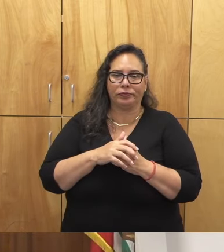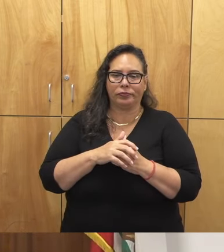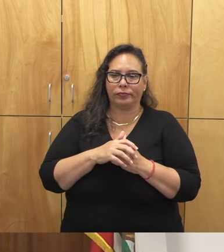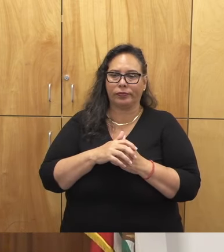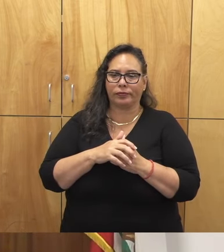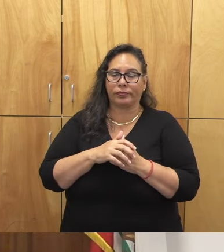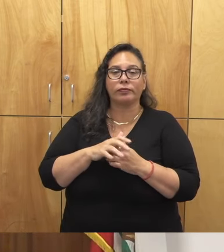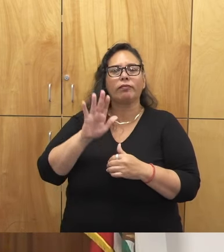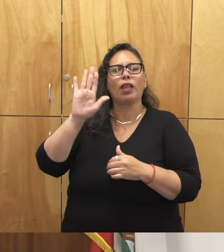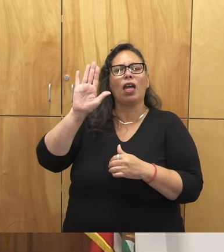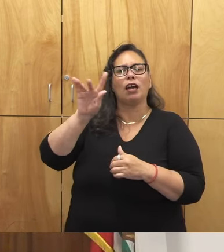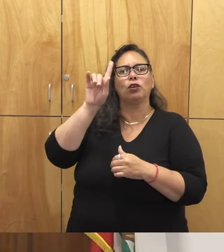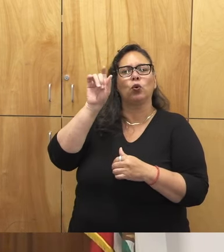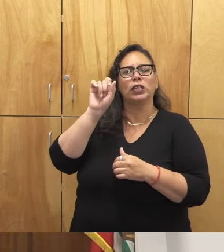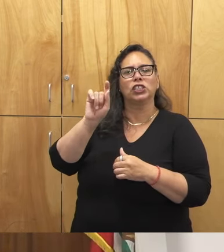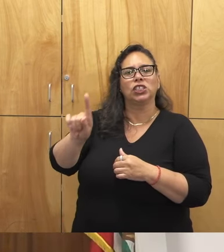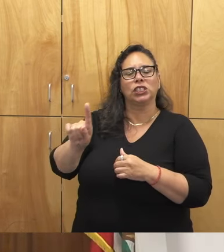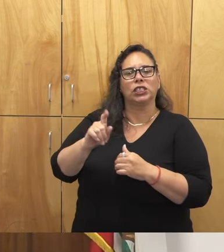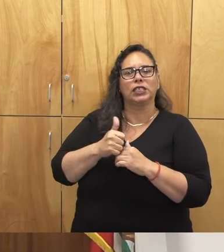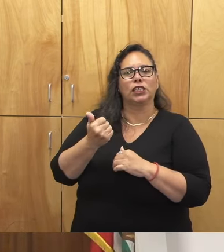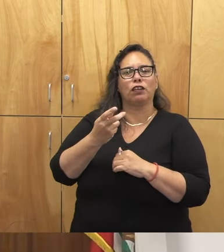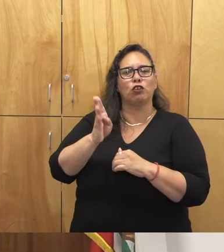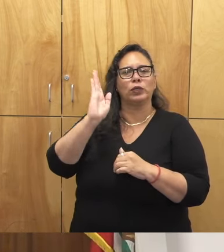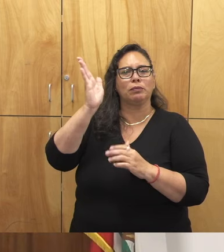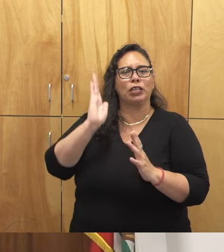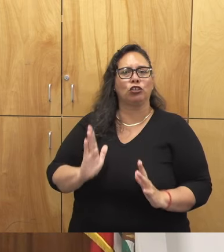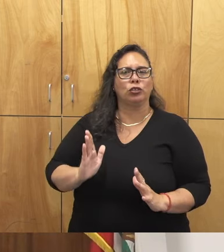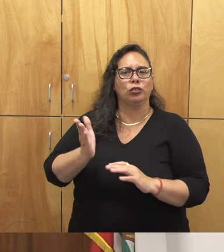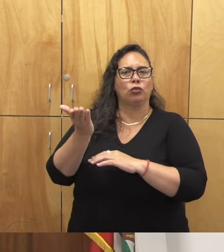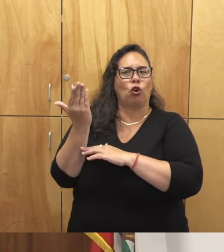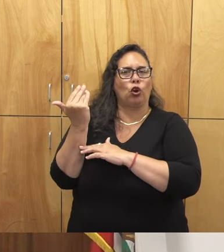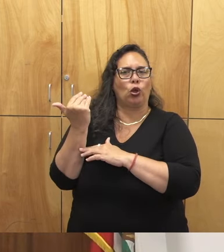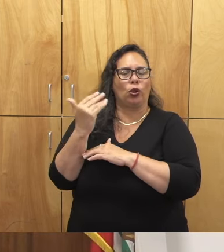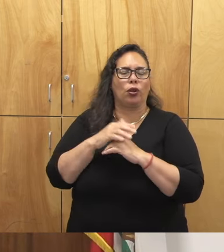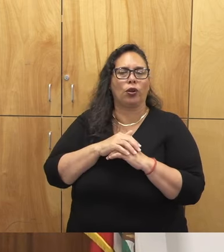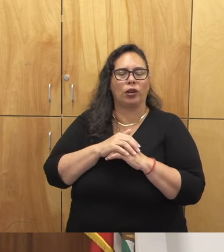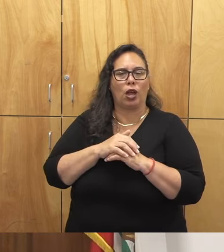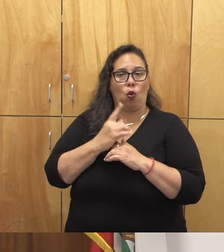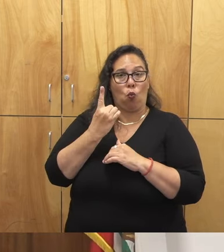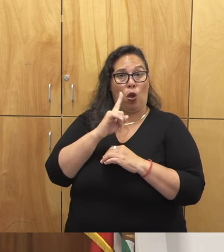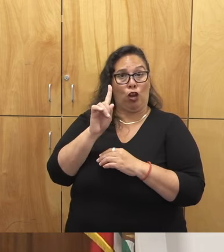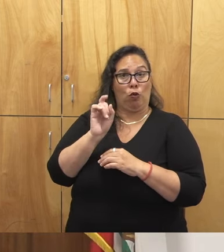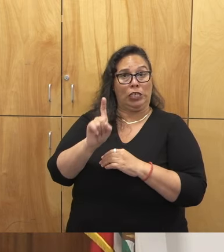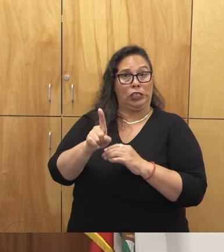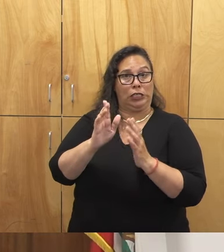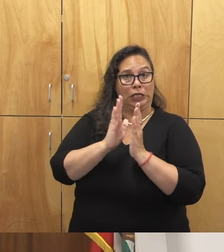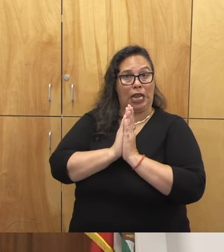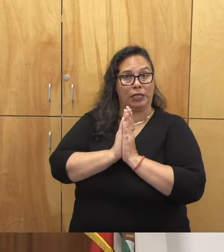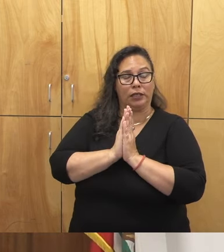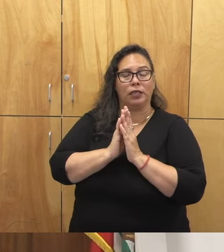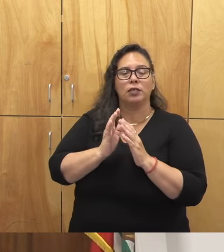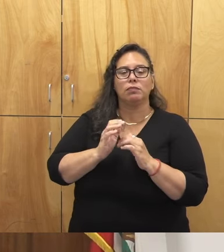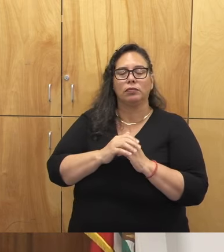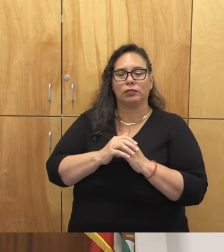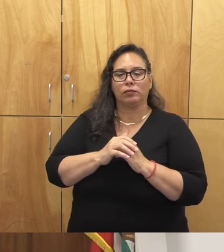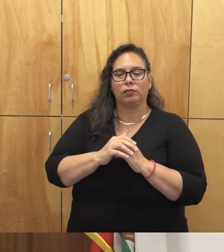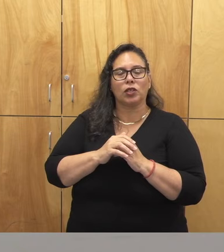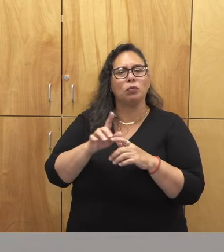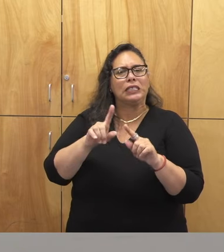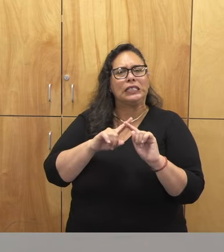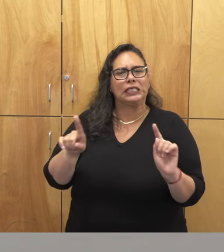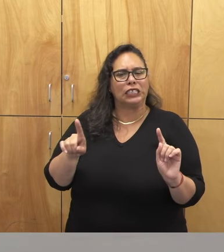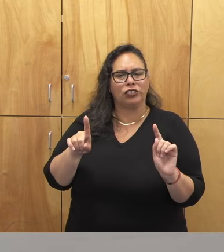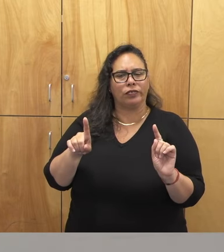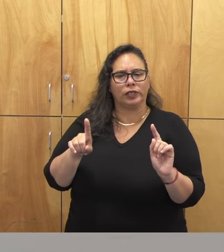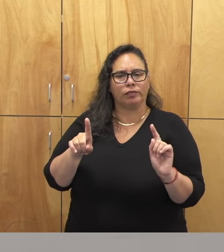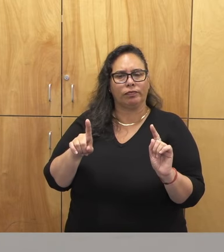I just have a question. We did have a couple of speakers earlier, and one of the questions that they asked was, what would be different, what